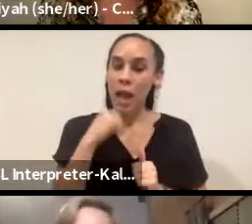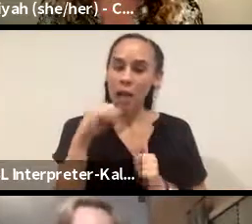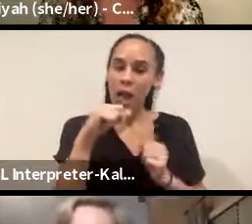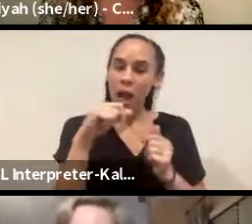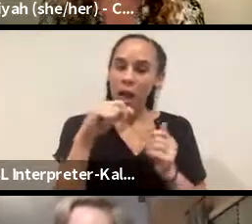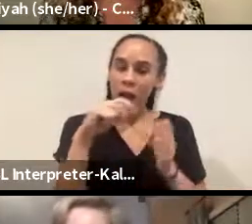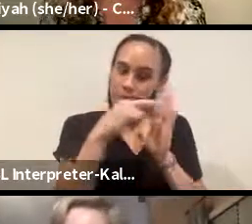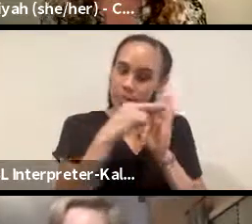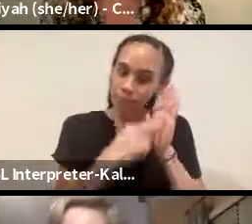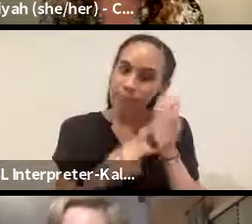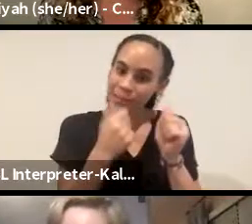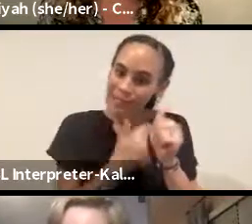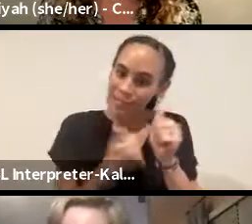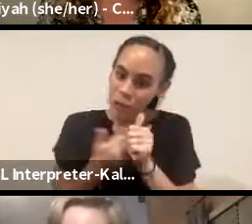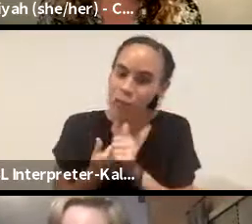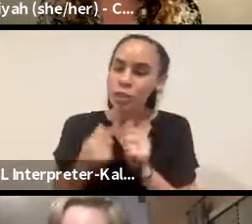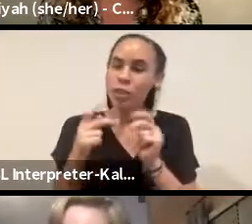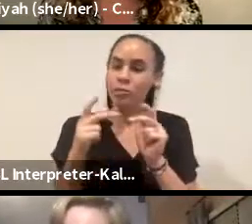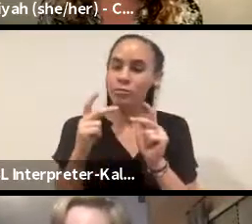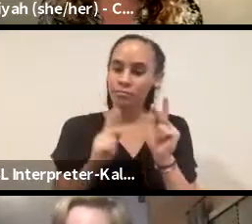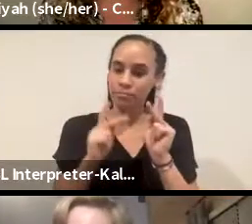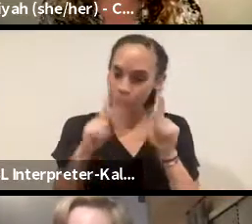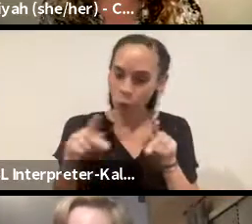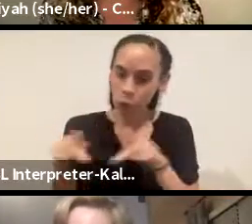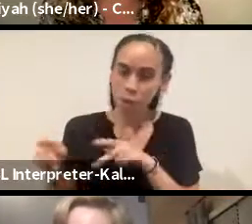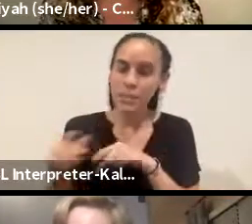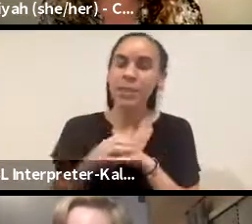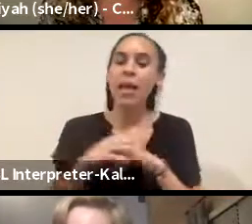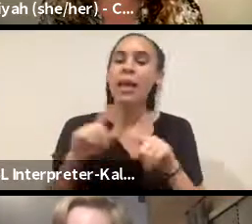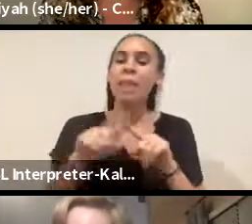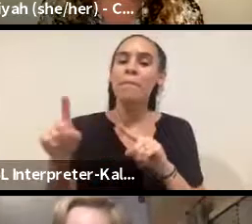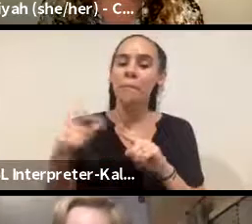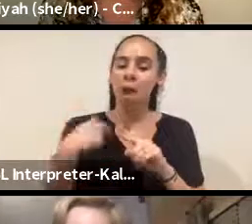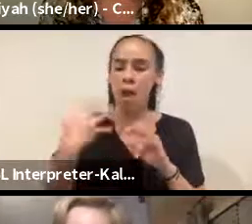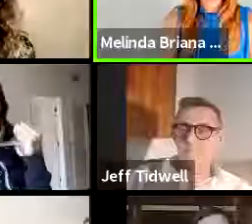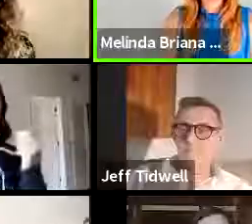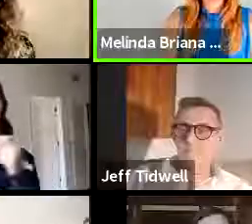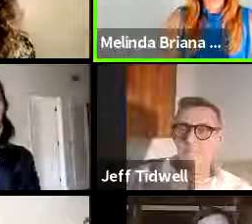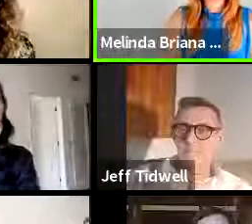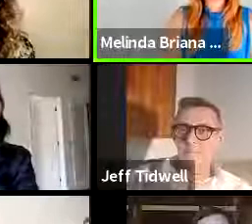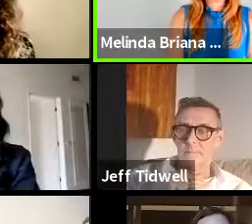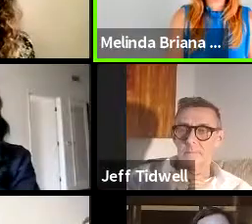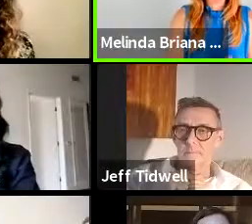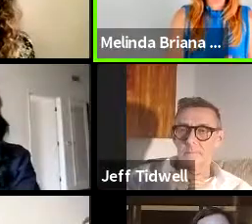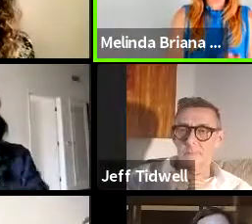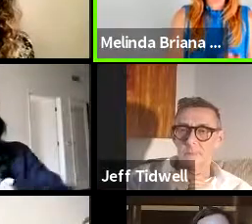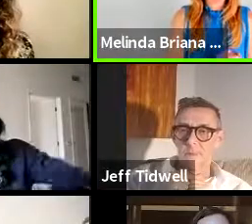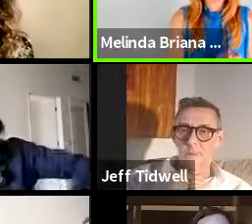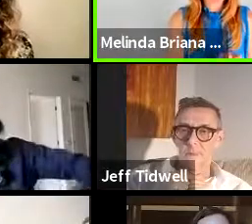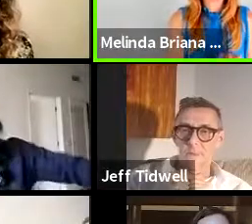have but I do want to recognize some of the folks that are here.